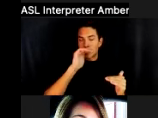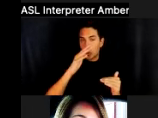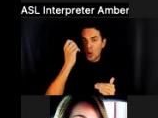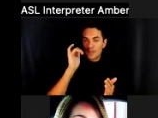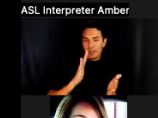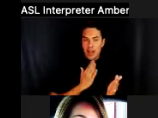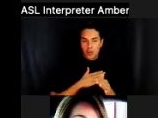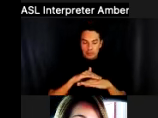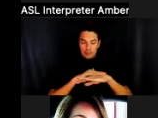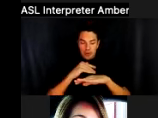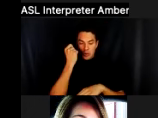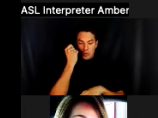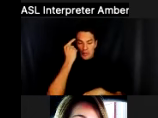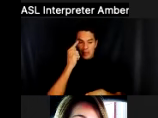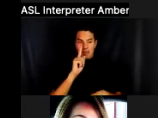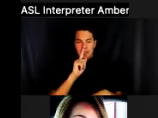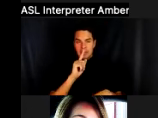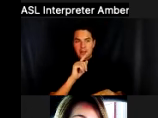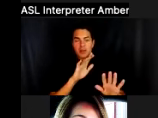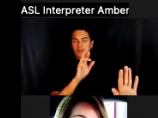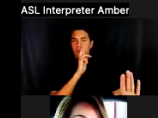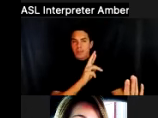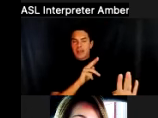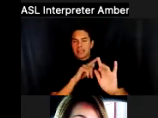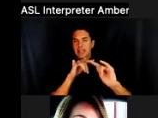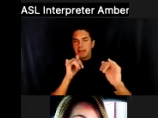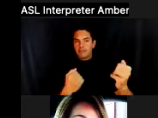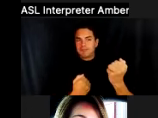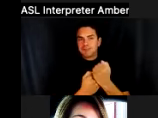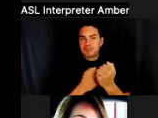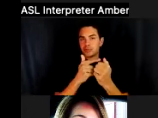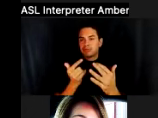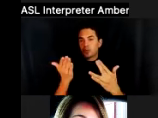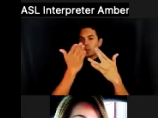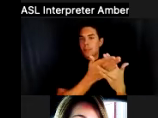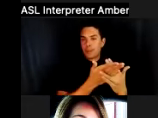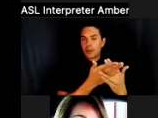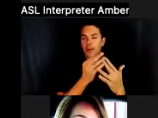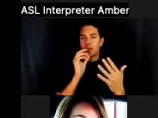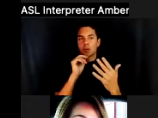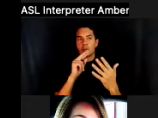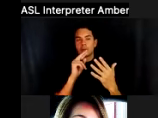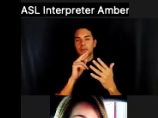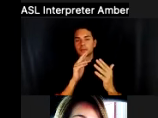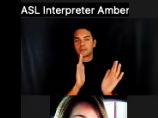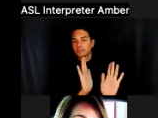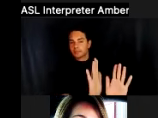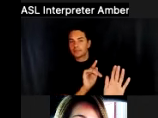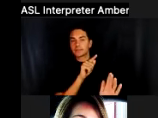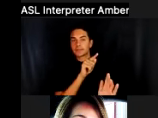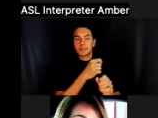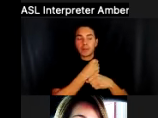but also where can we advocate, right, like to disrupt and interrupt the creation, establishment, or just